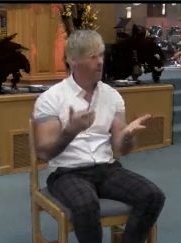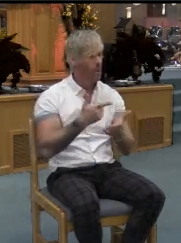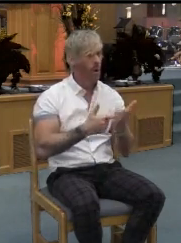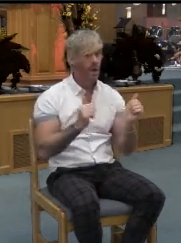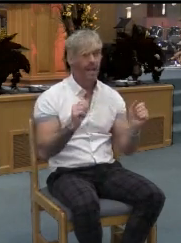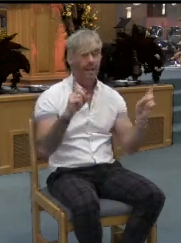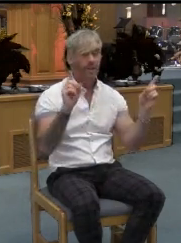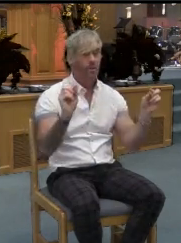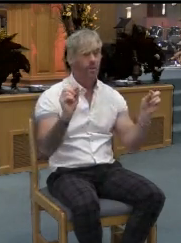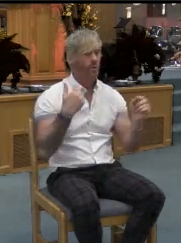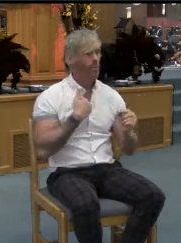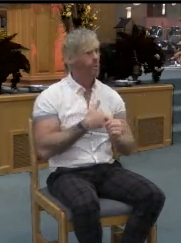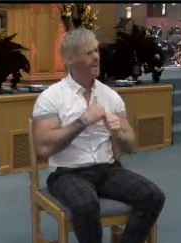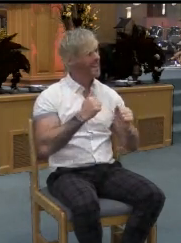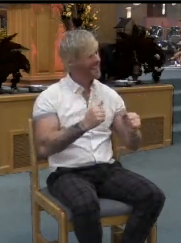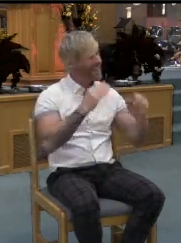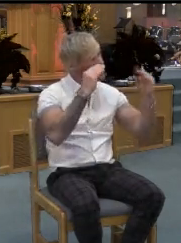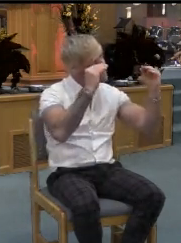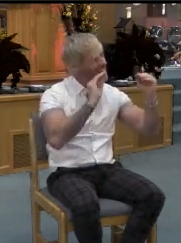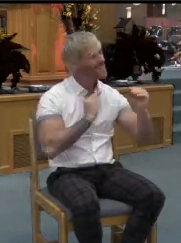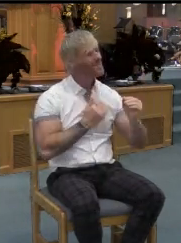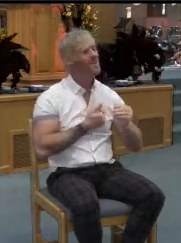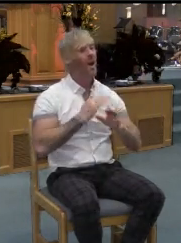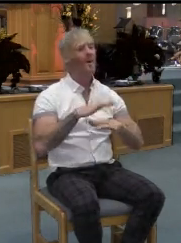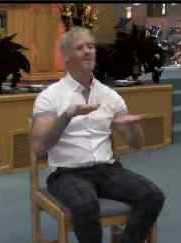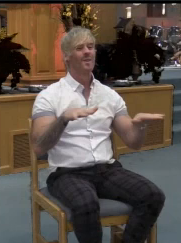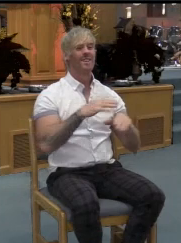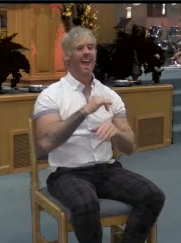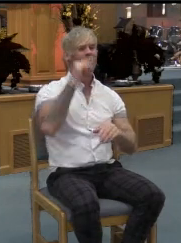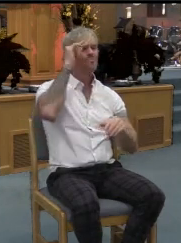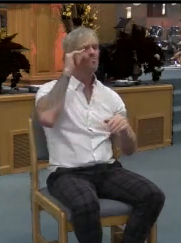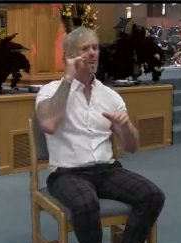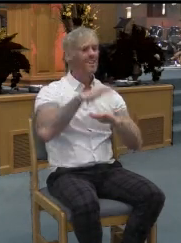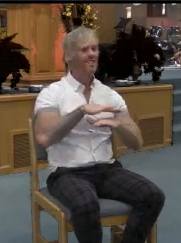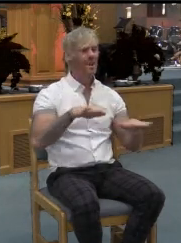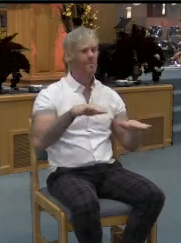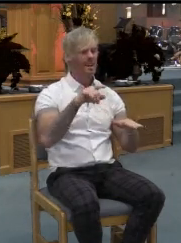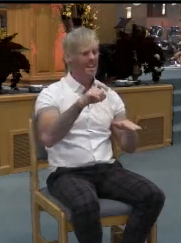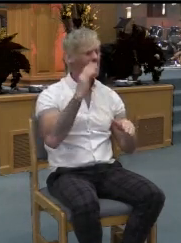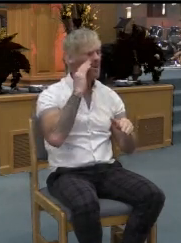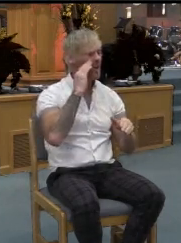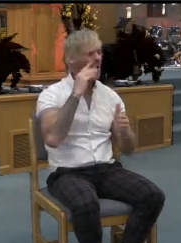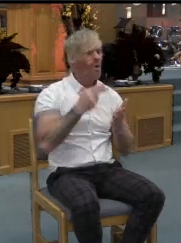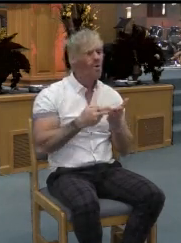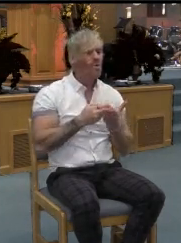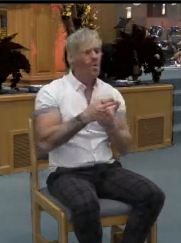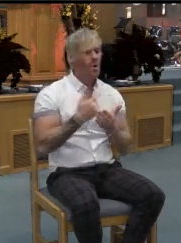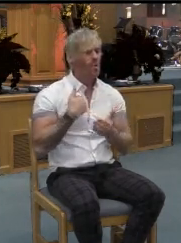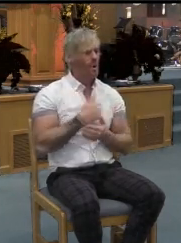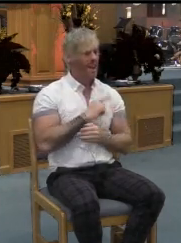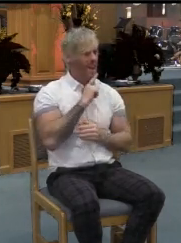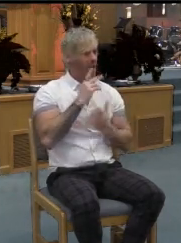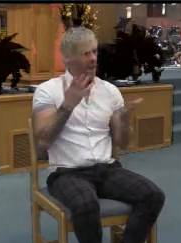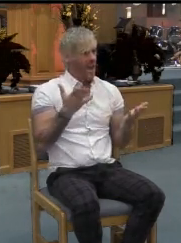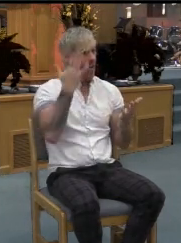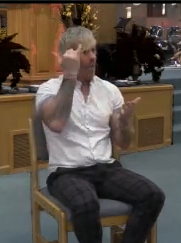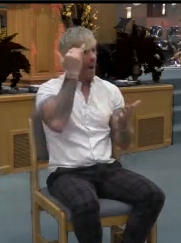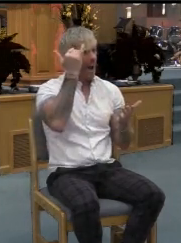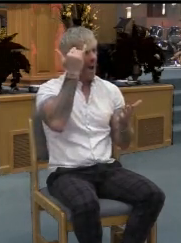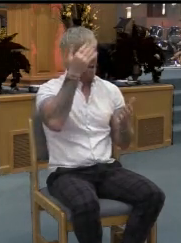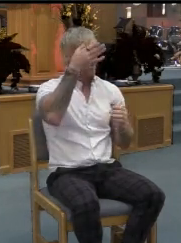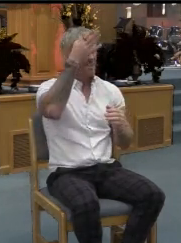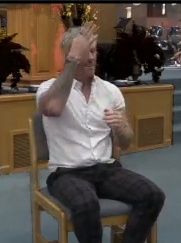We can teach our children and grandchildren the truth that we are here by the created hand of